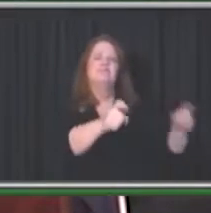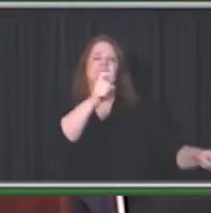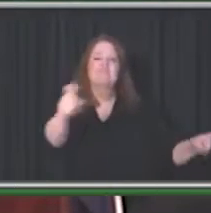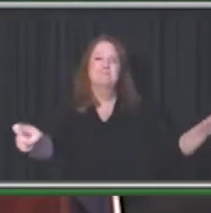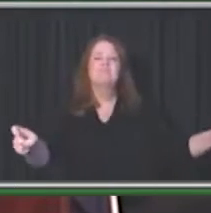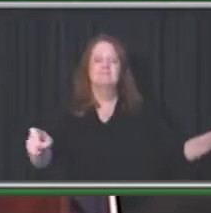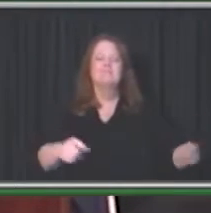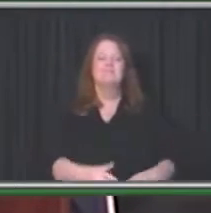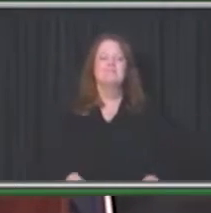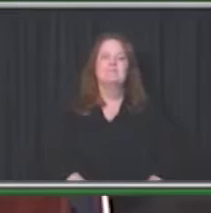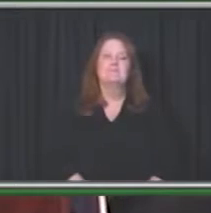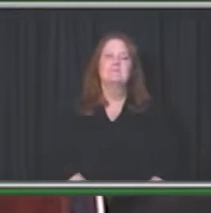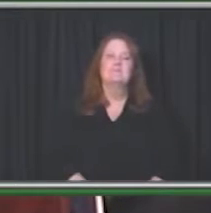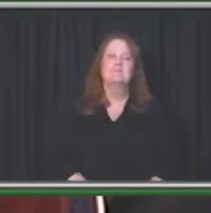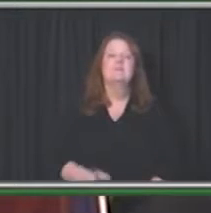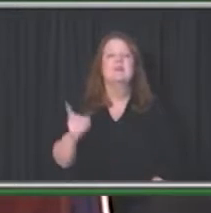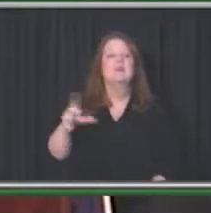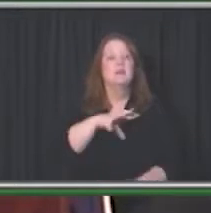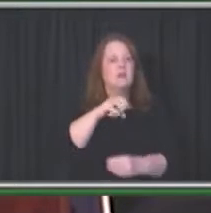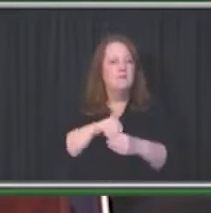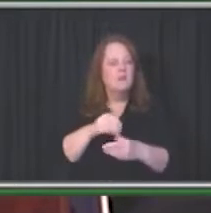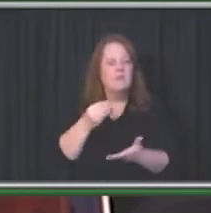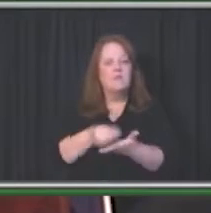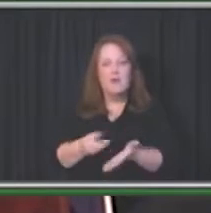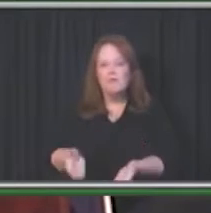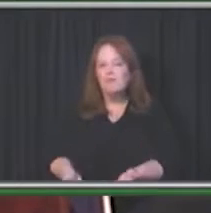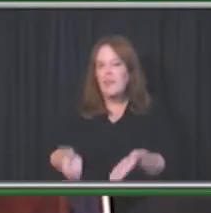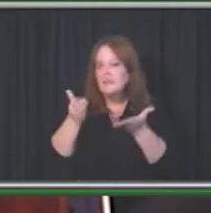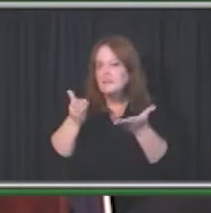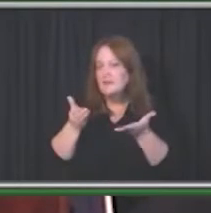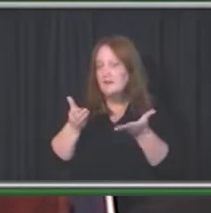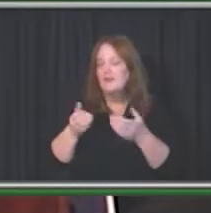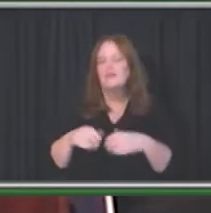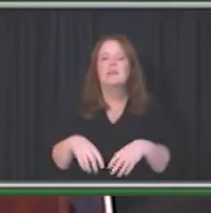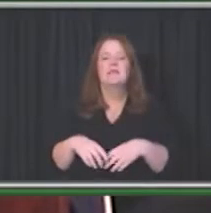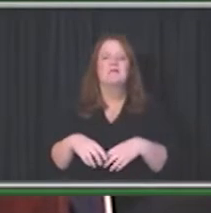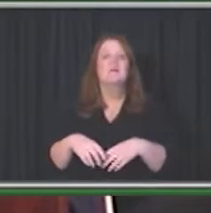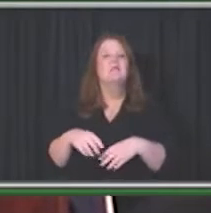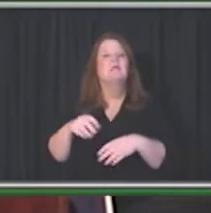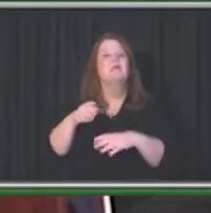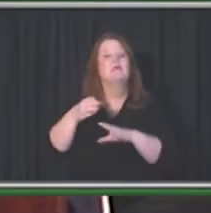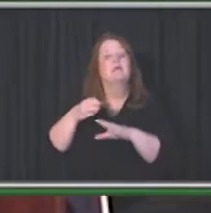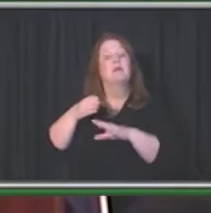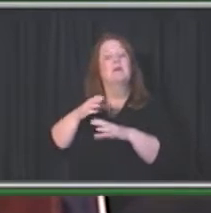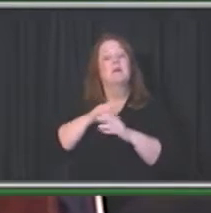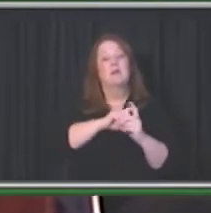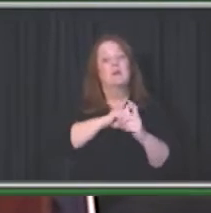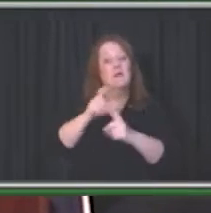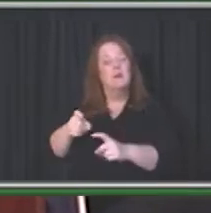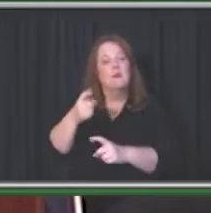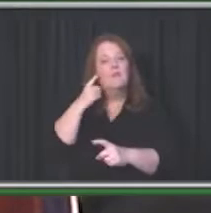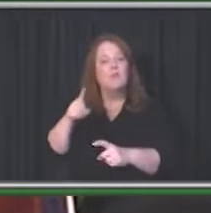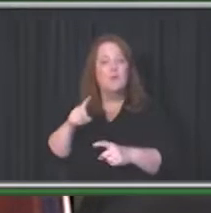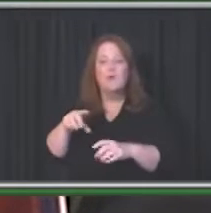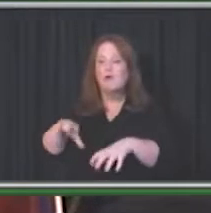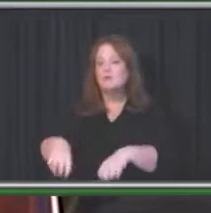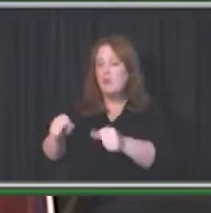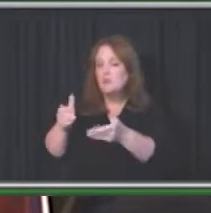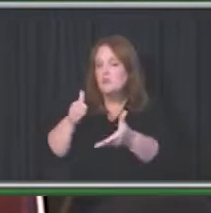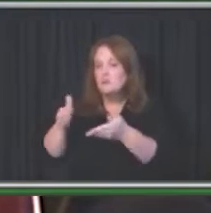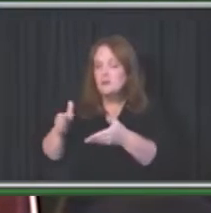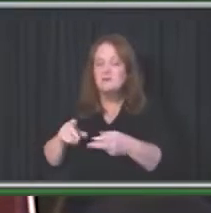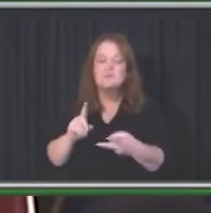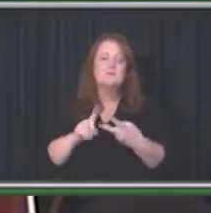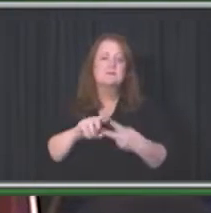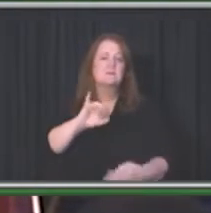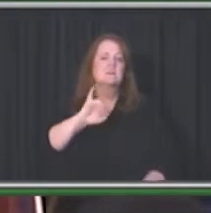He's been part of fundraising campaigns for adoption, for Sierra Adoption Services, for Jesuit High School, and now